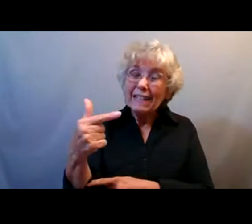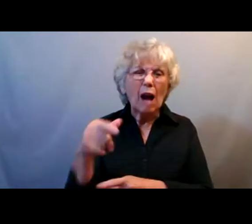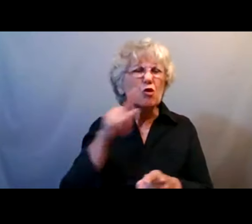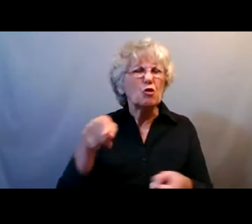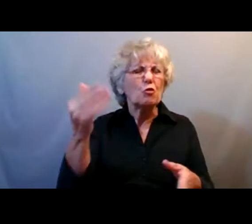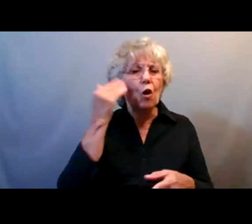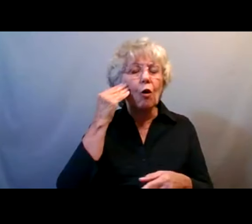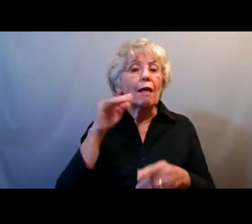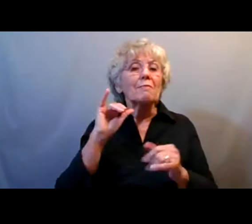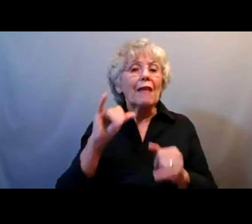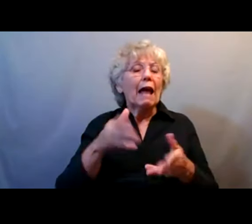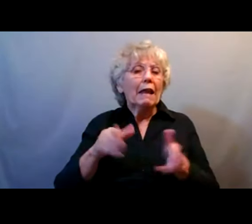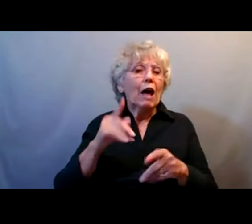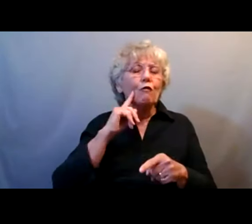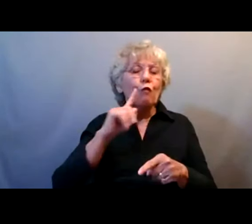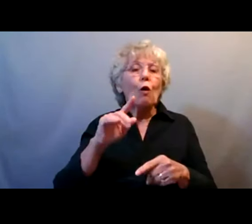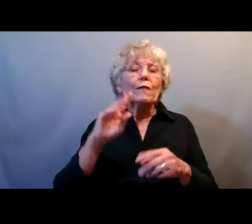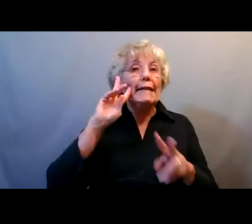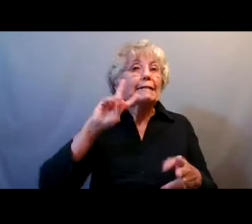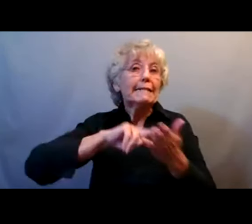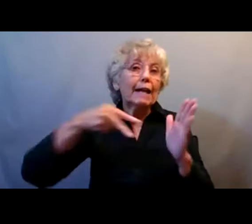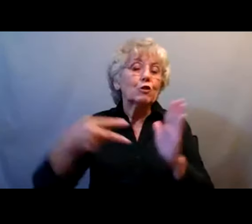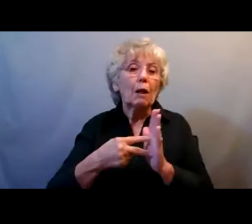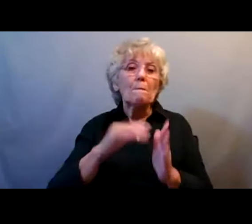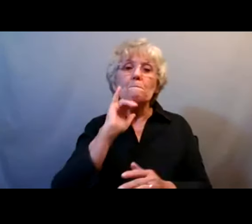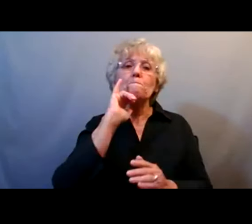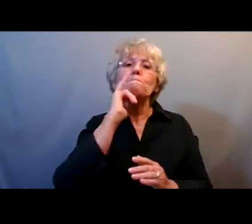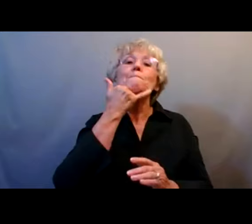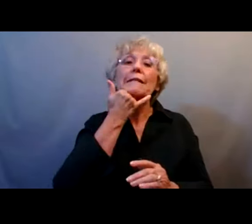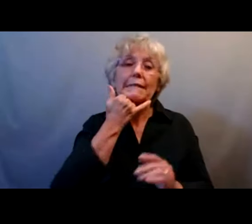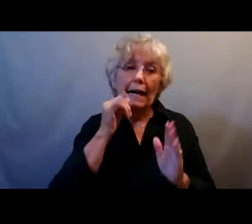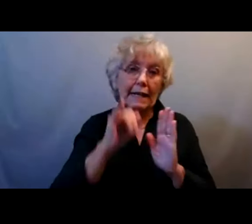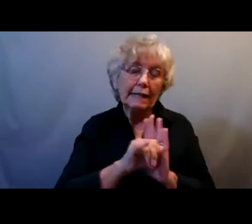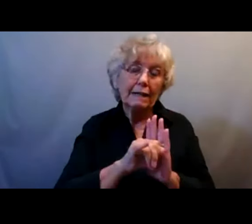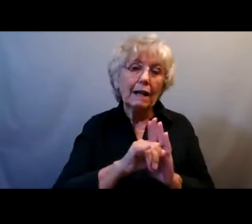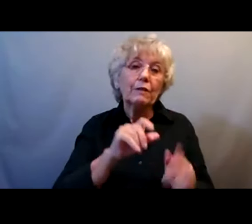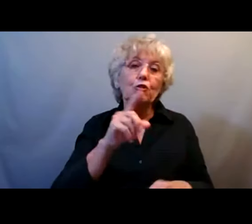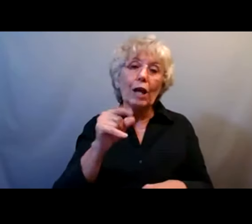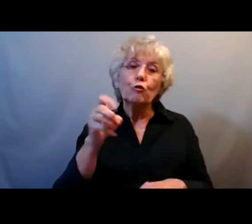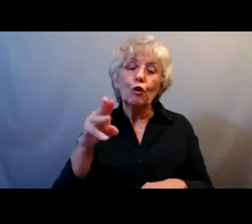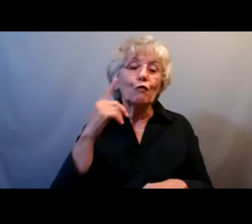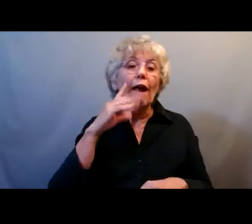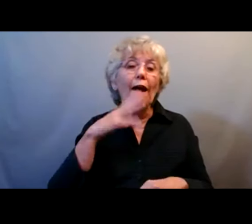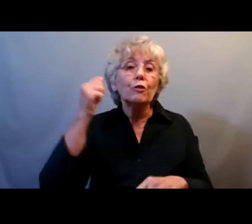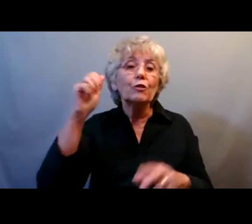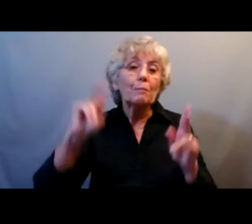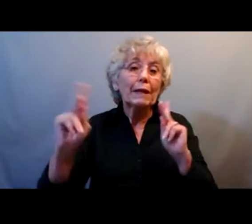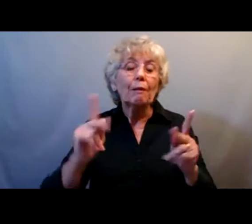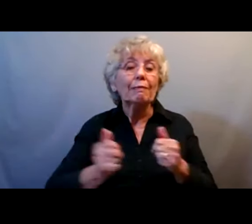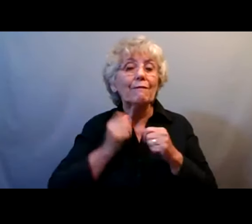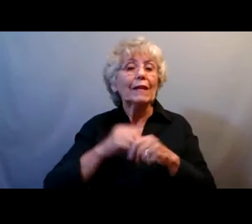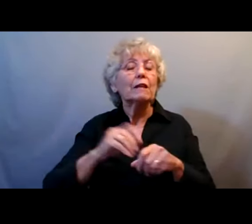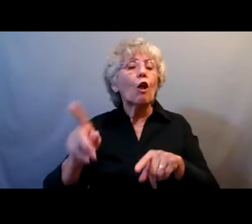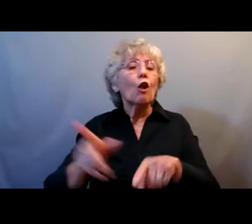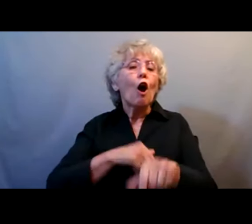intentional misgendering or deadnaming of transgender elders who were living in long-term care settings,